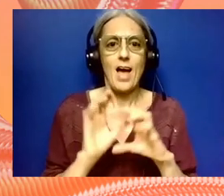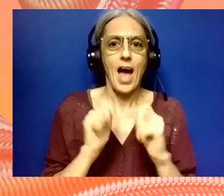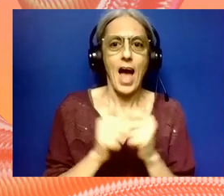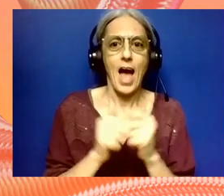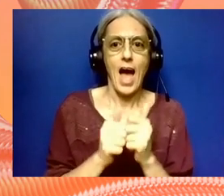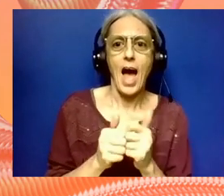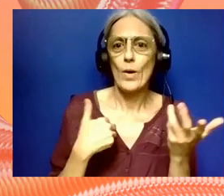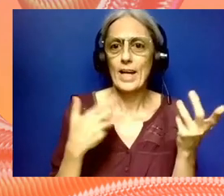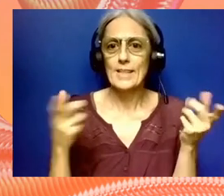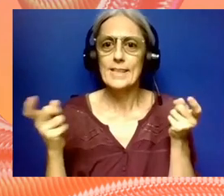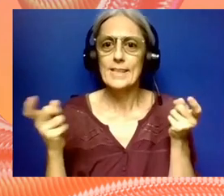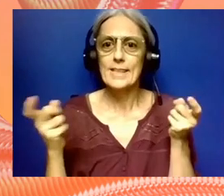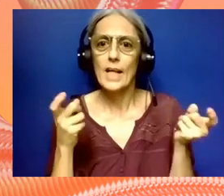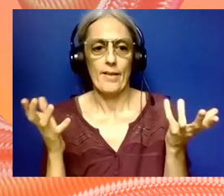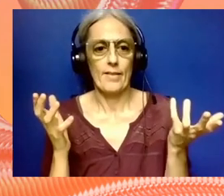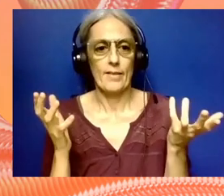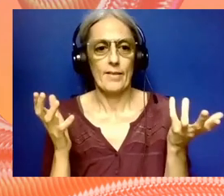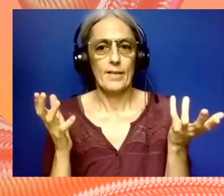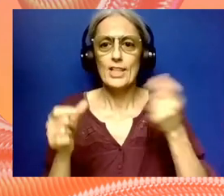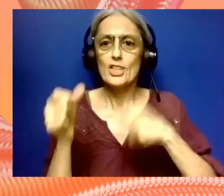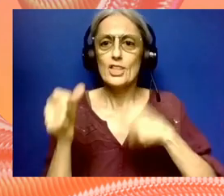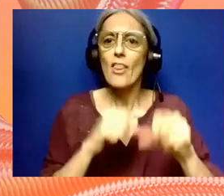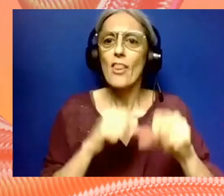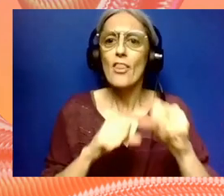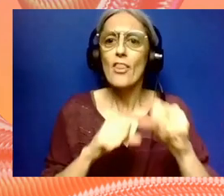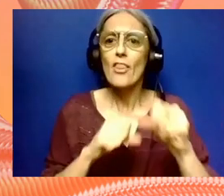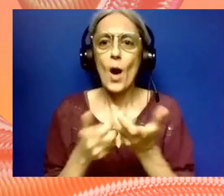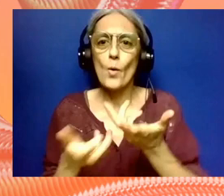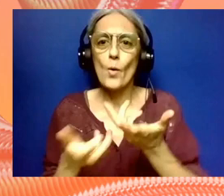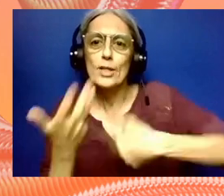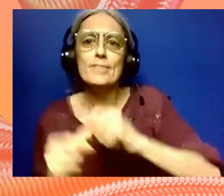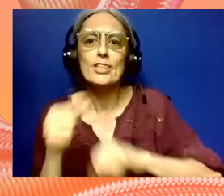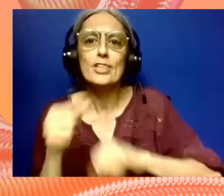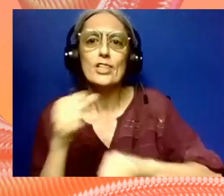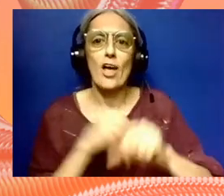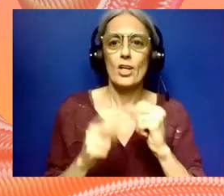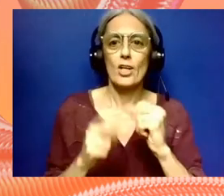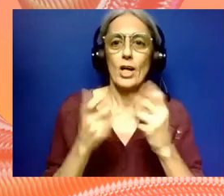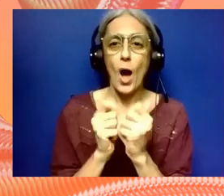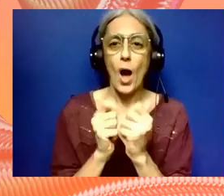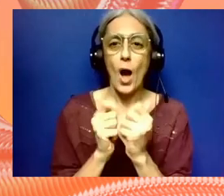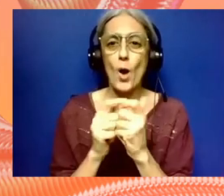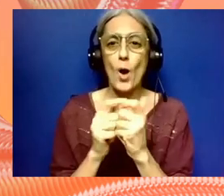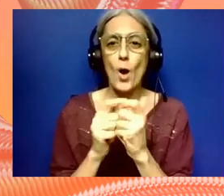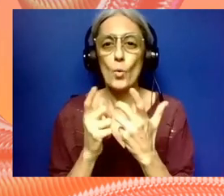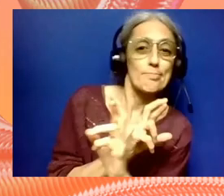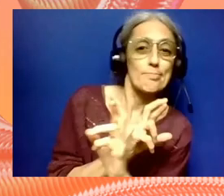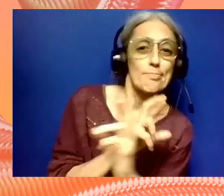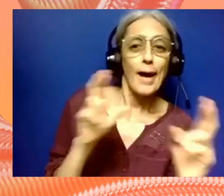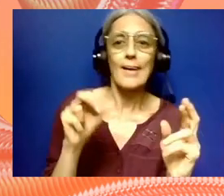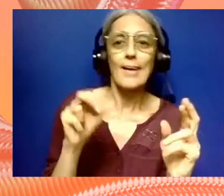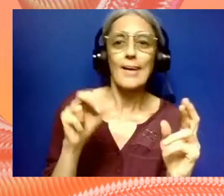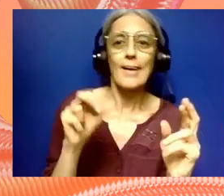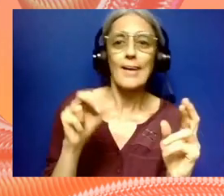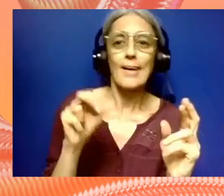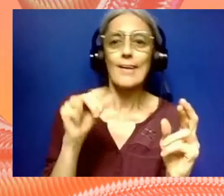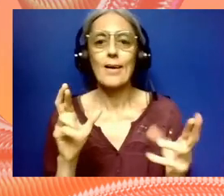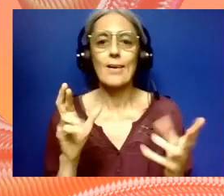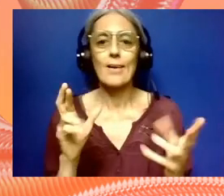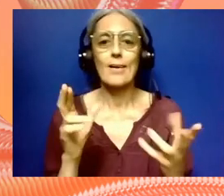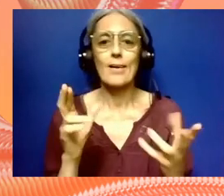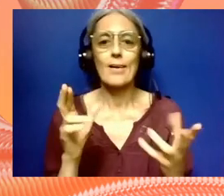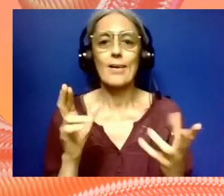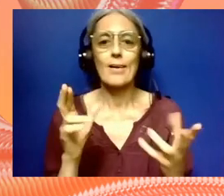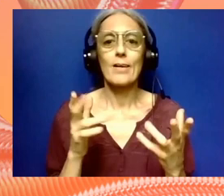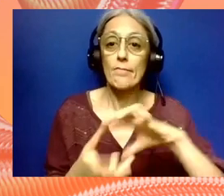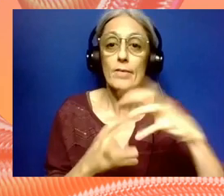with each other, how we respect each other through conflict, how do we deal with conflict with each